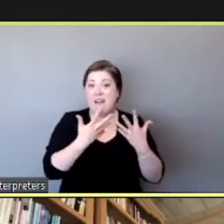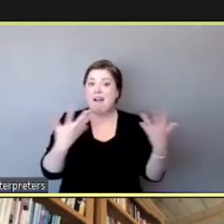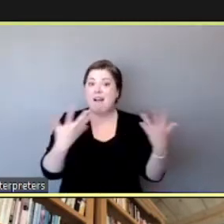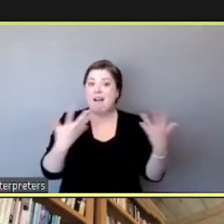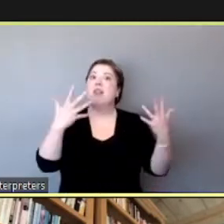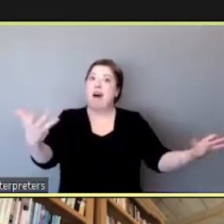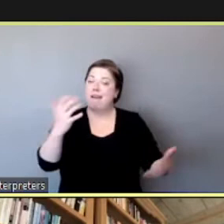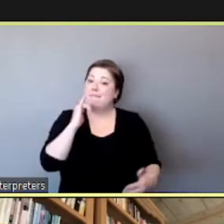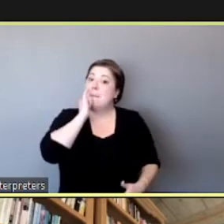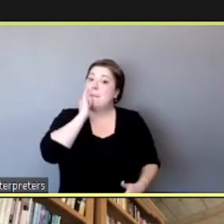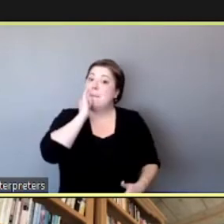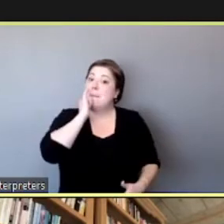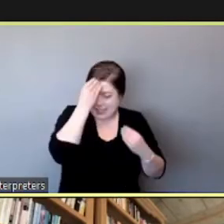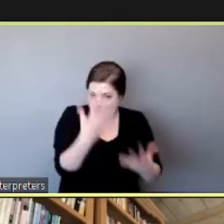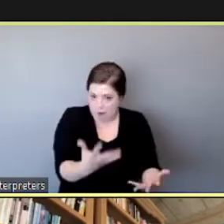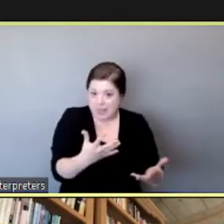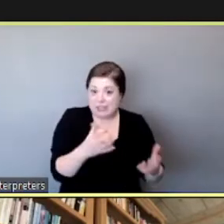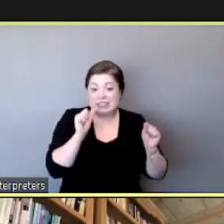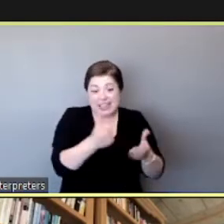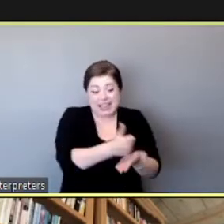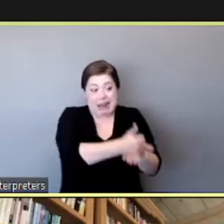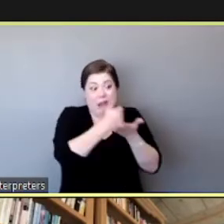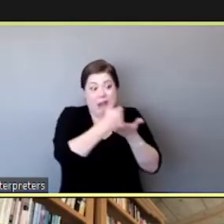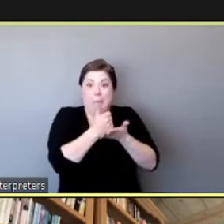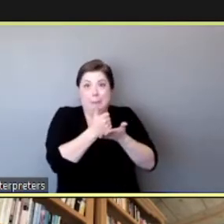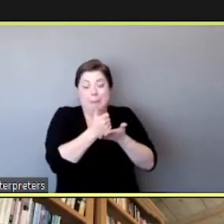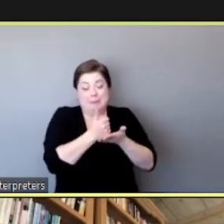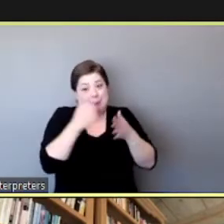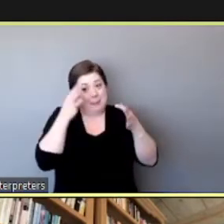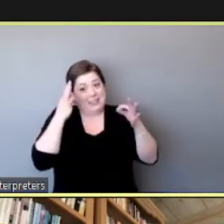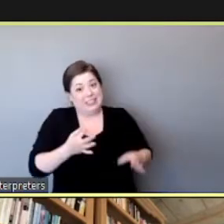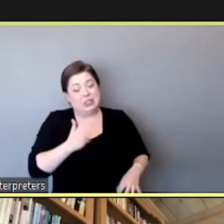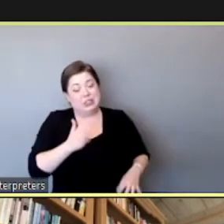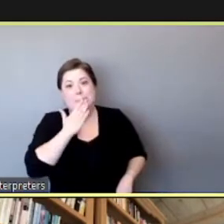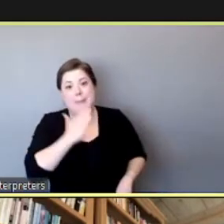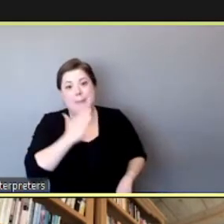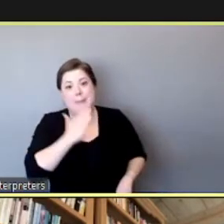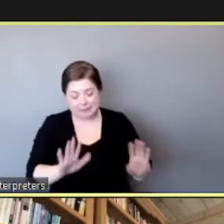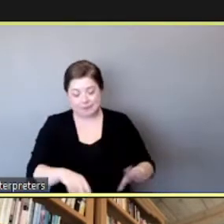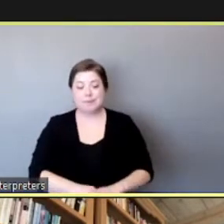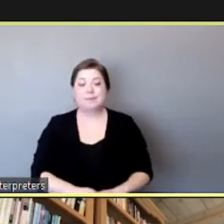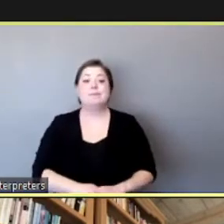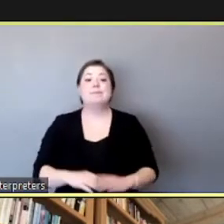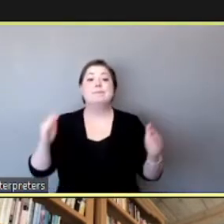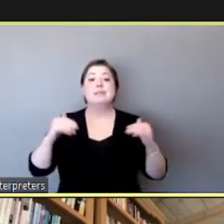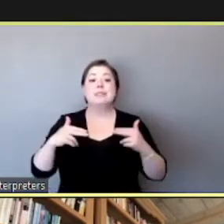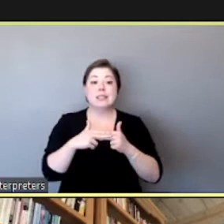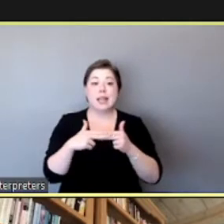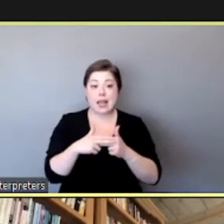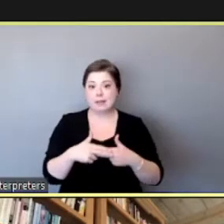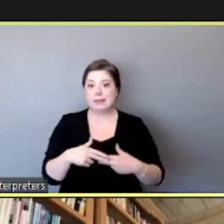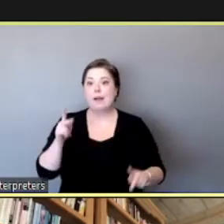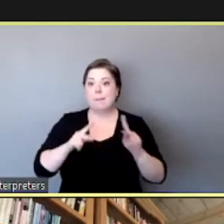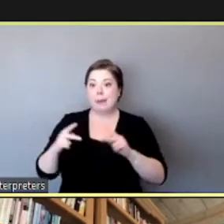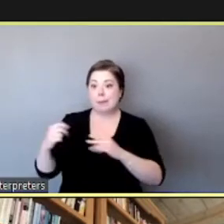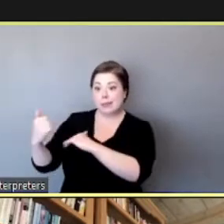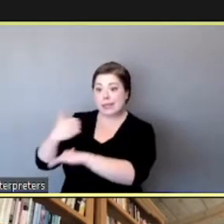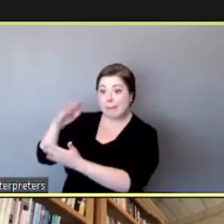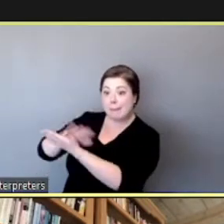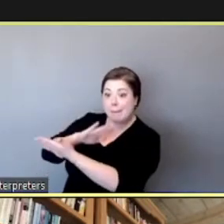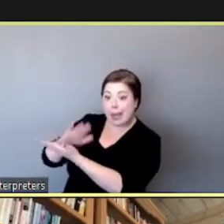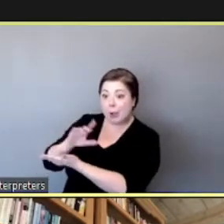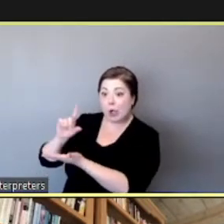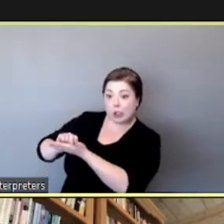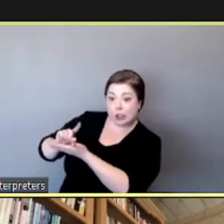make bad decisions. On the next slide, because of all the calls I get. People sent me papers and things like